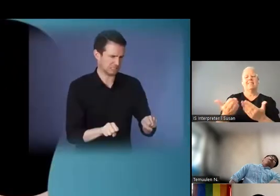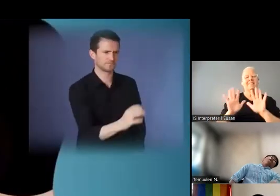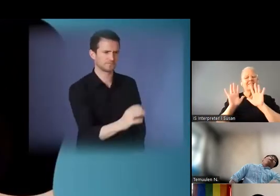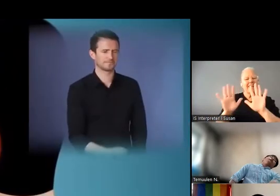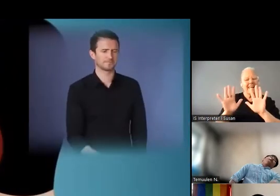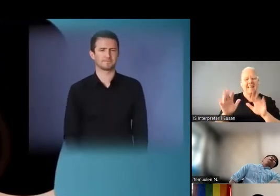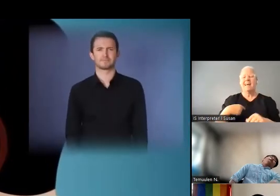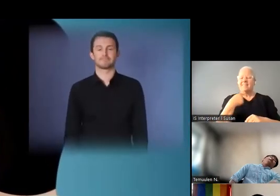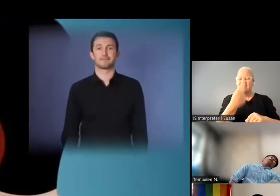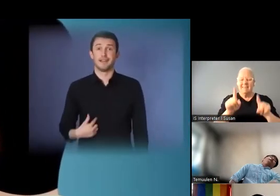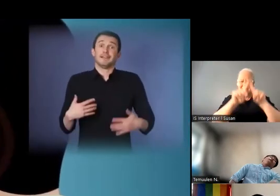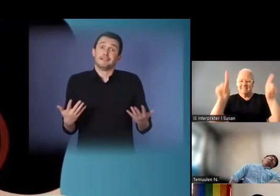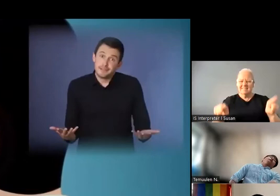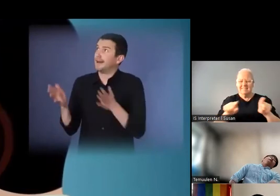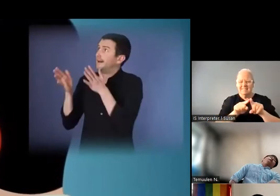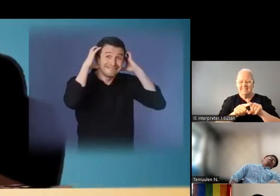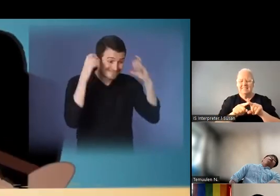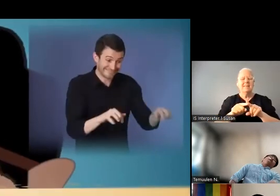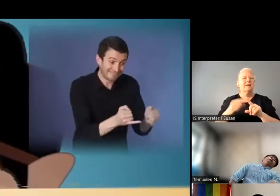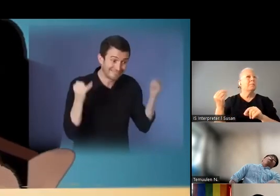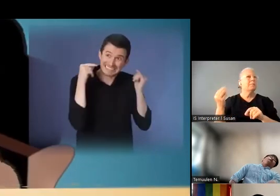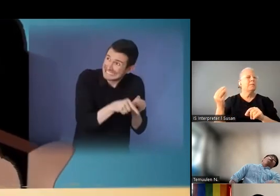meant. Even then, he was like, "Your